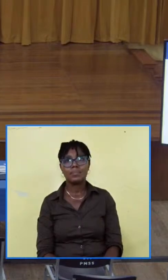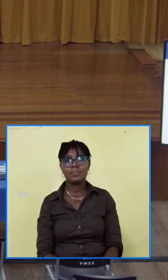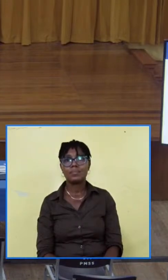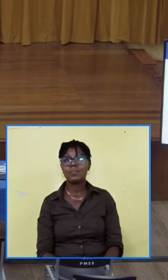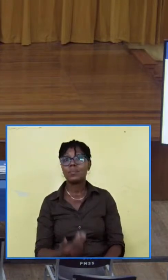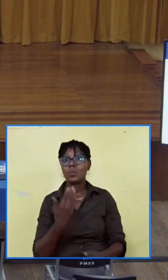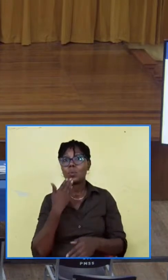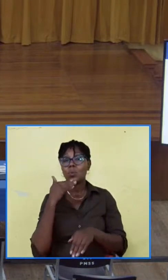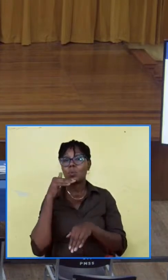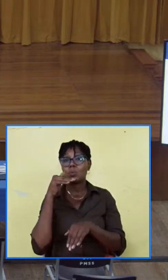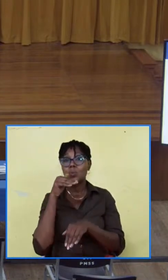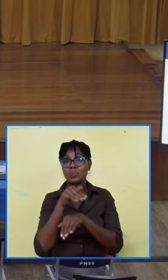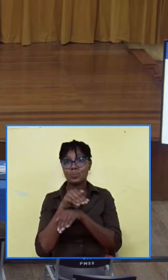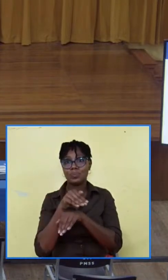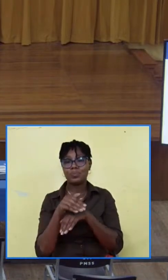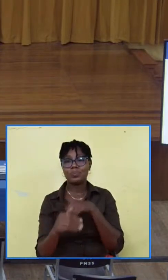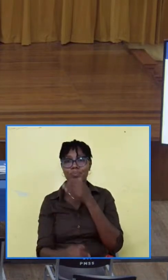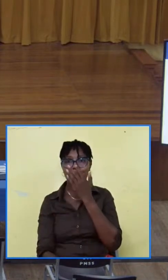Anthony Barrow.